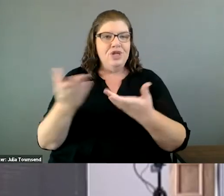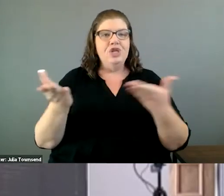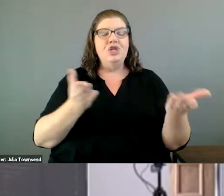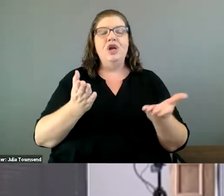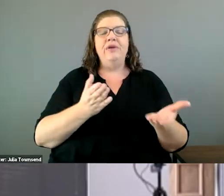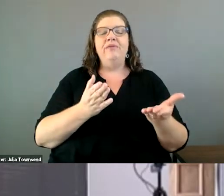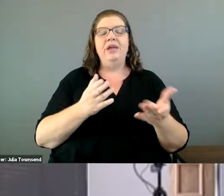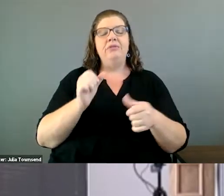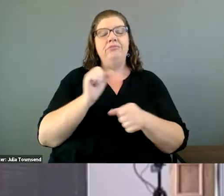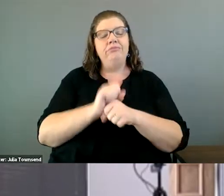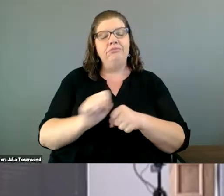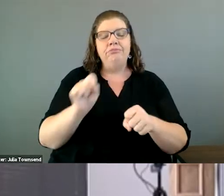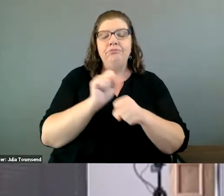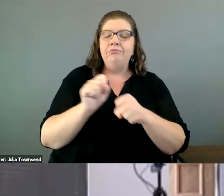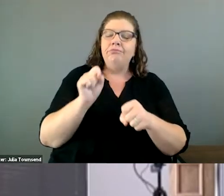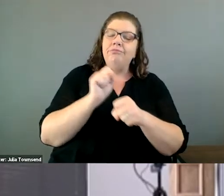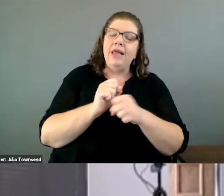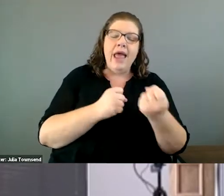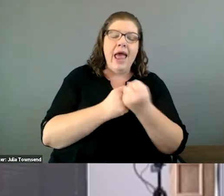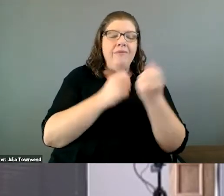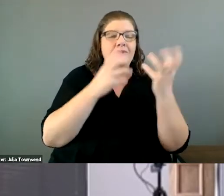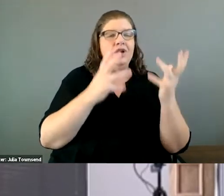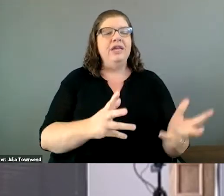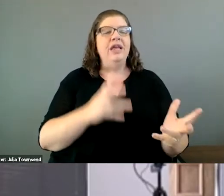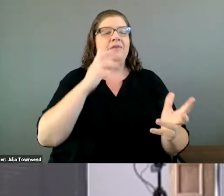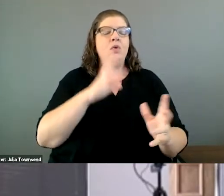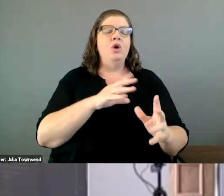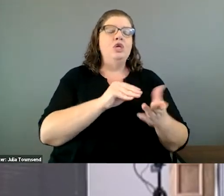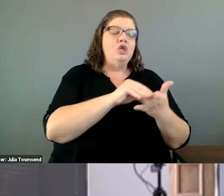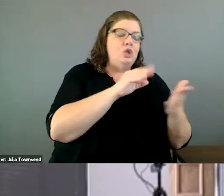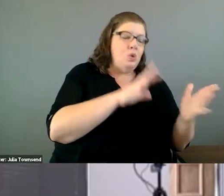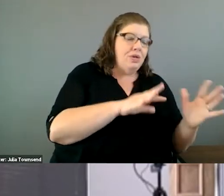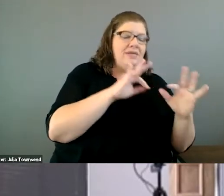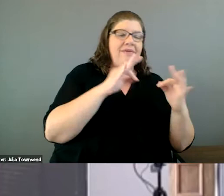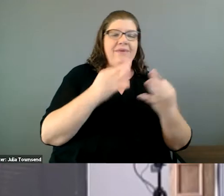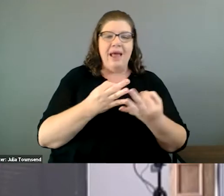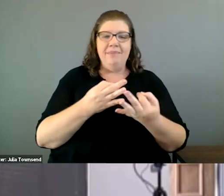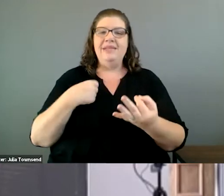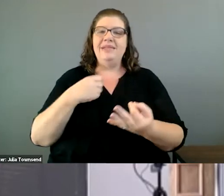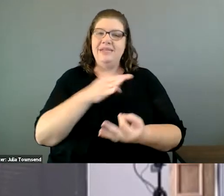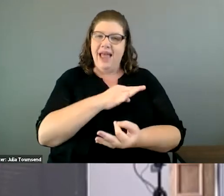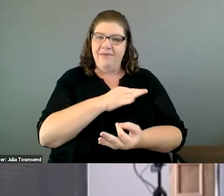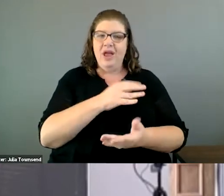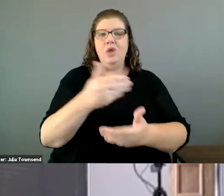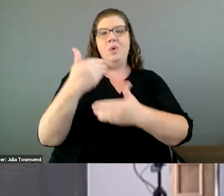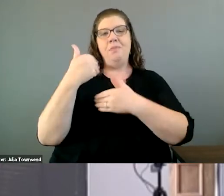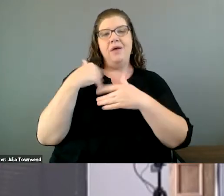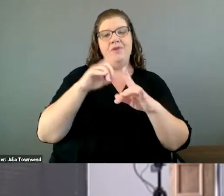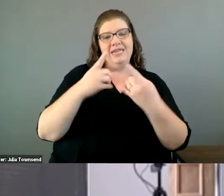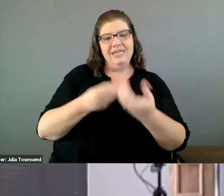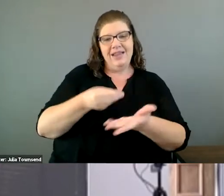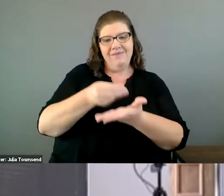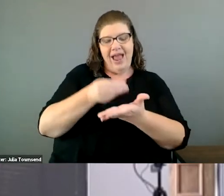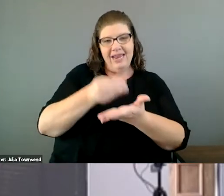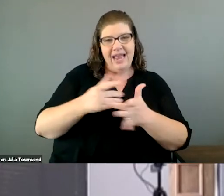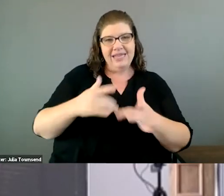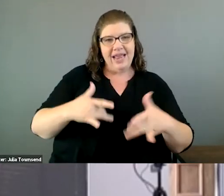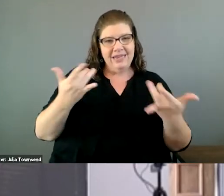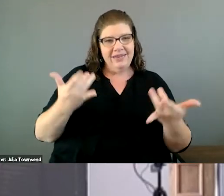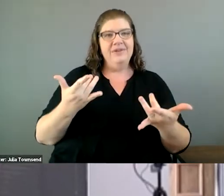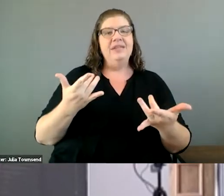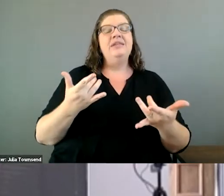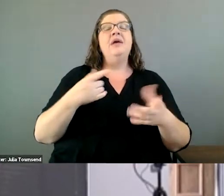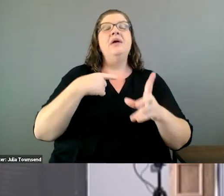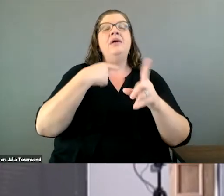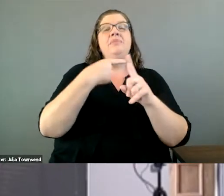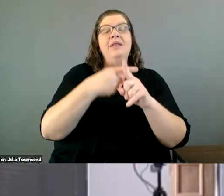tireless advocate for students, families, and staff, and carrying the responsibility for district finance activities, as well as leading the